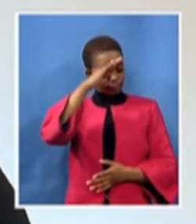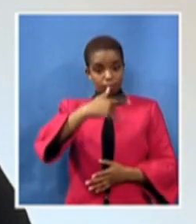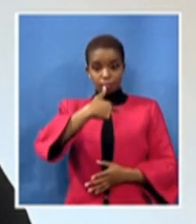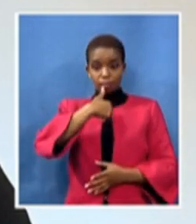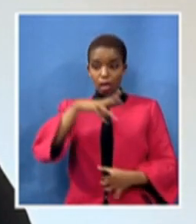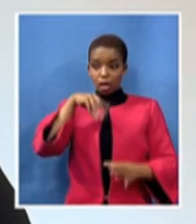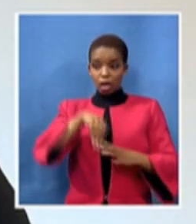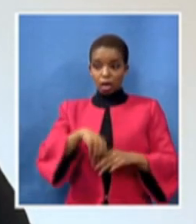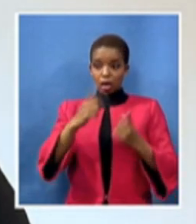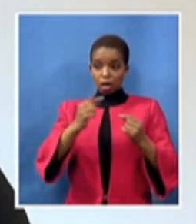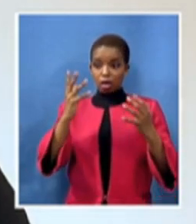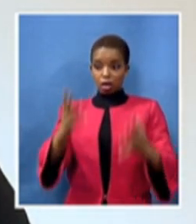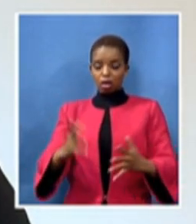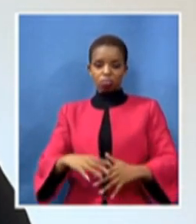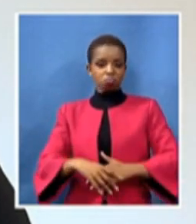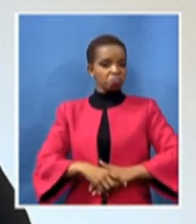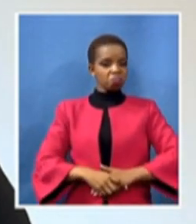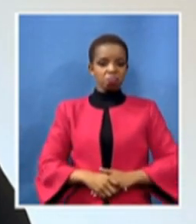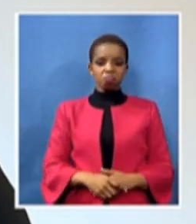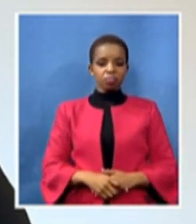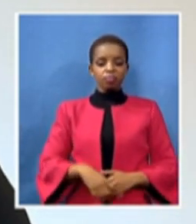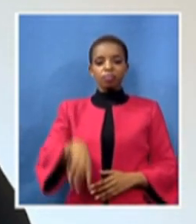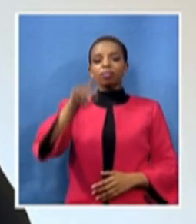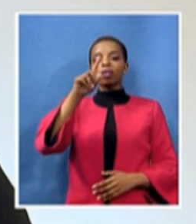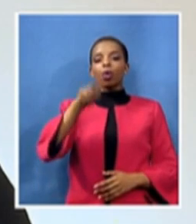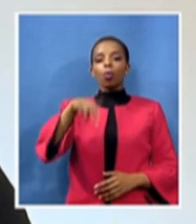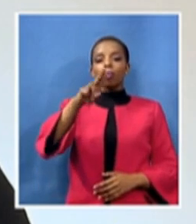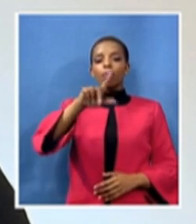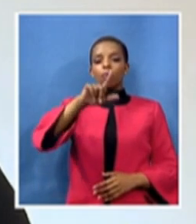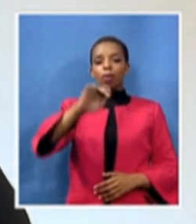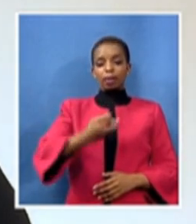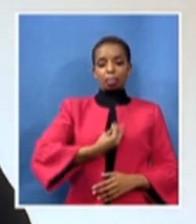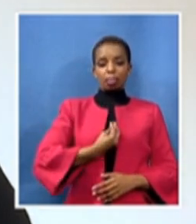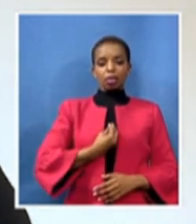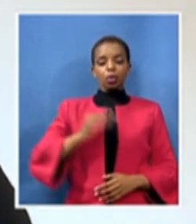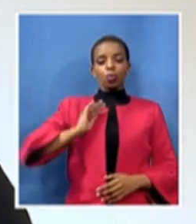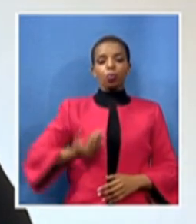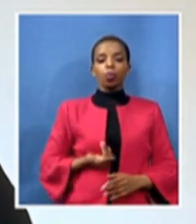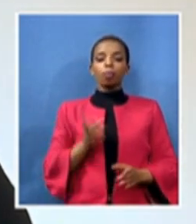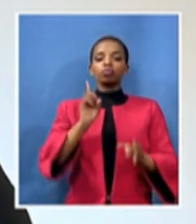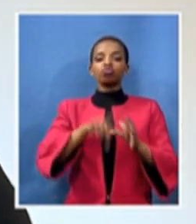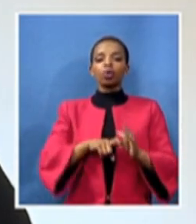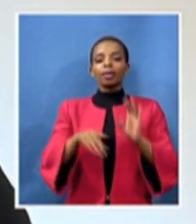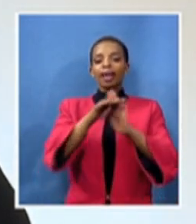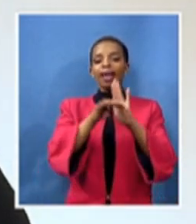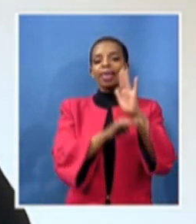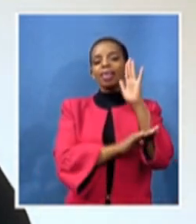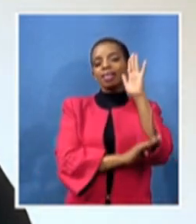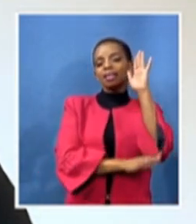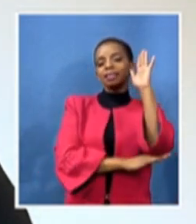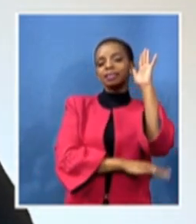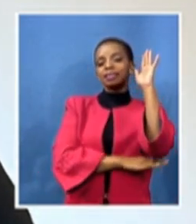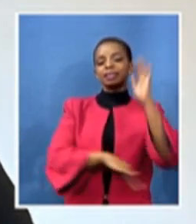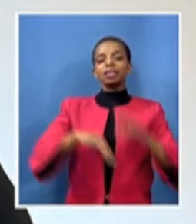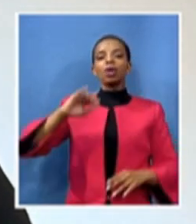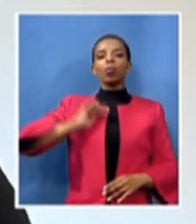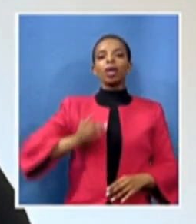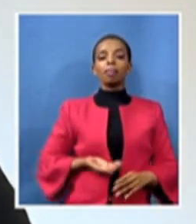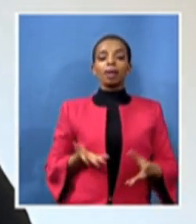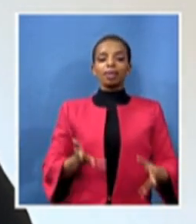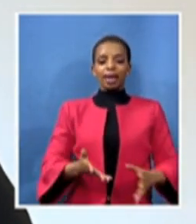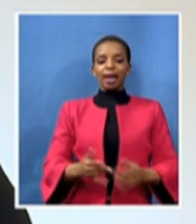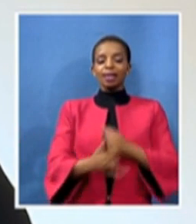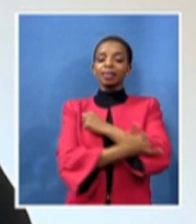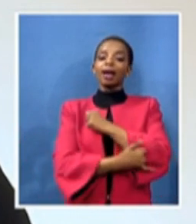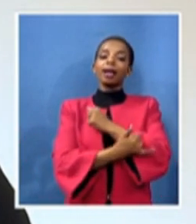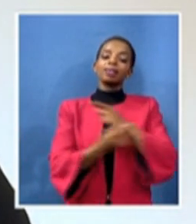a young woman, joins a list of women in our country who have died allegedly at the hands of men. The list cannot